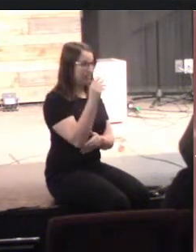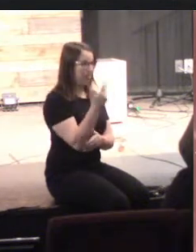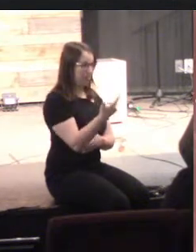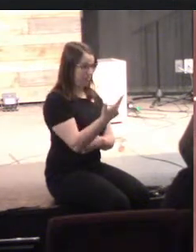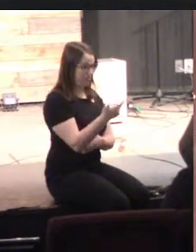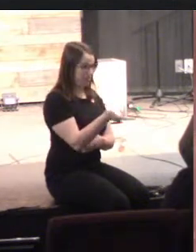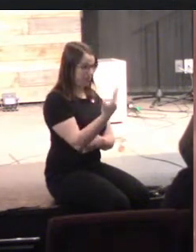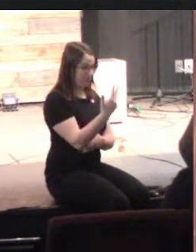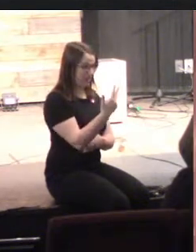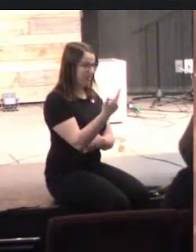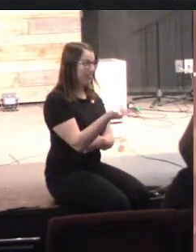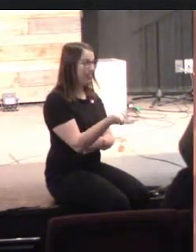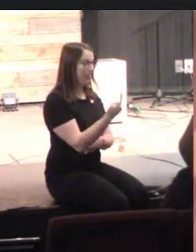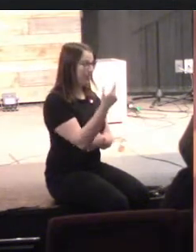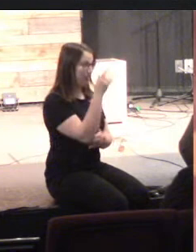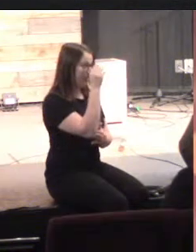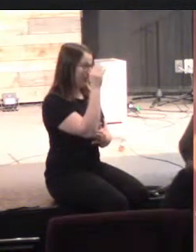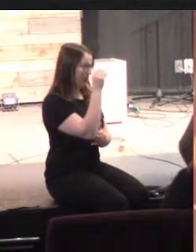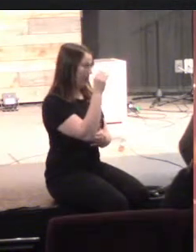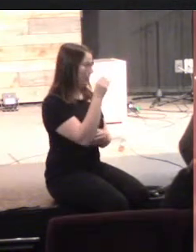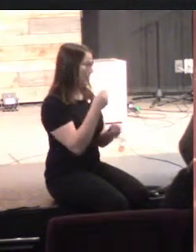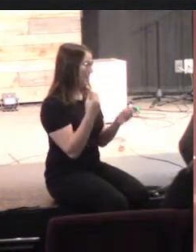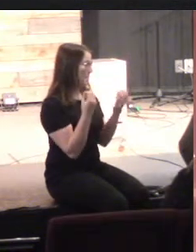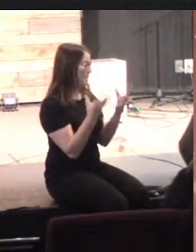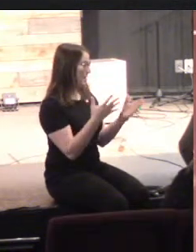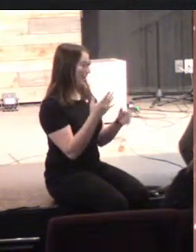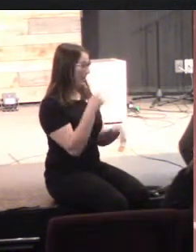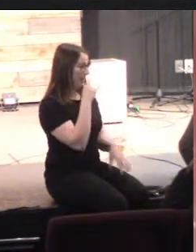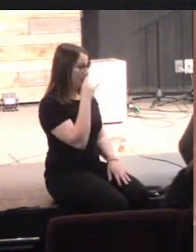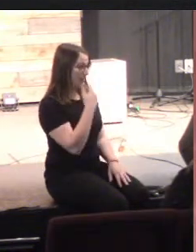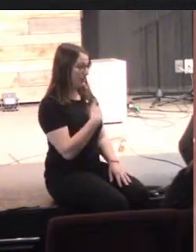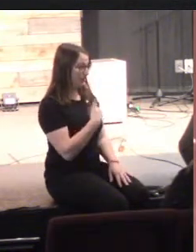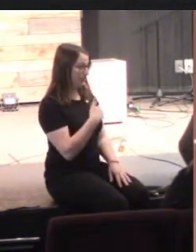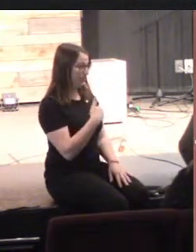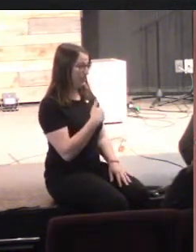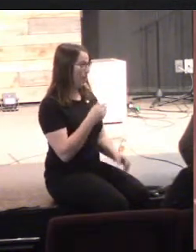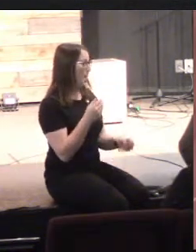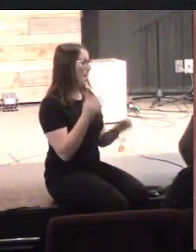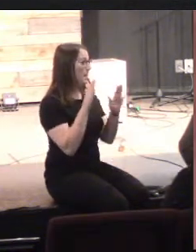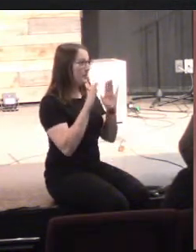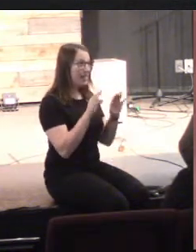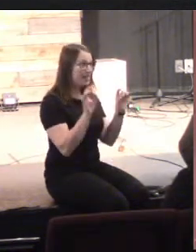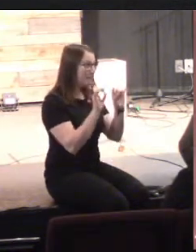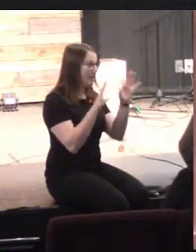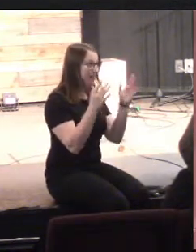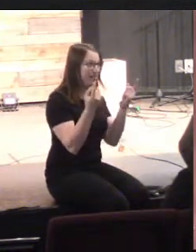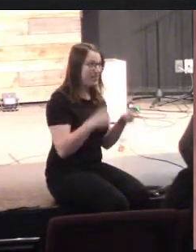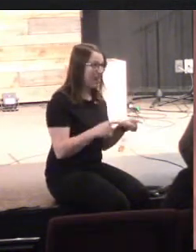I'm starting to launch into more kids. Amazing miracles happen all the time.